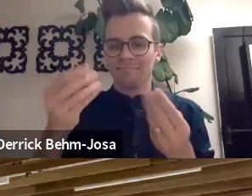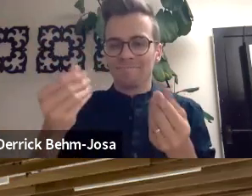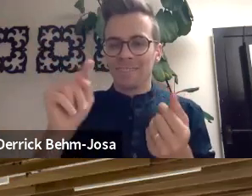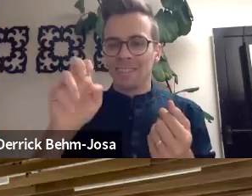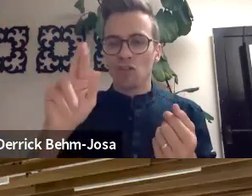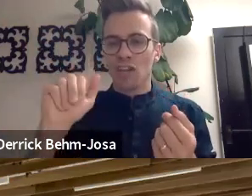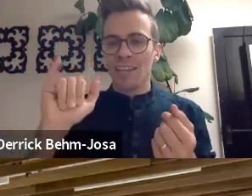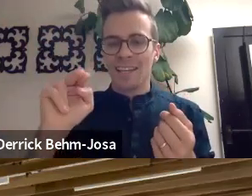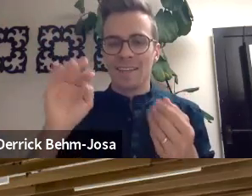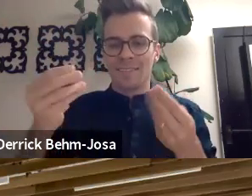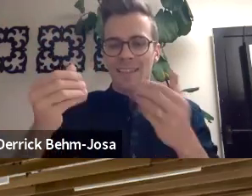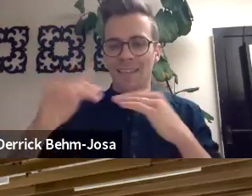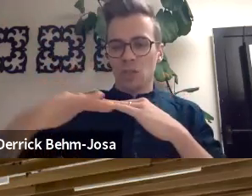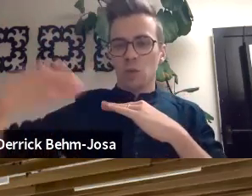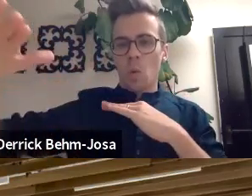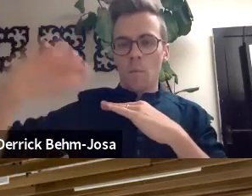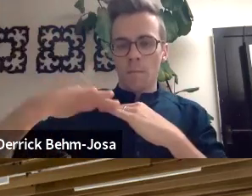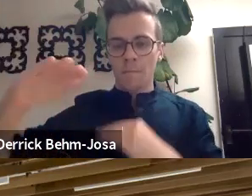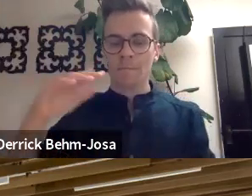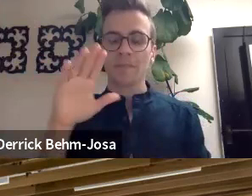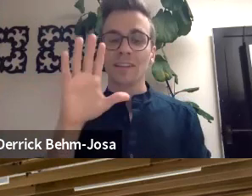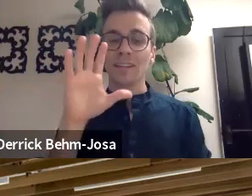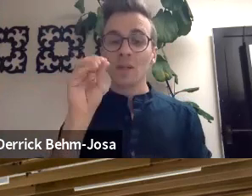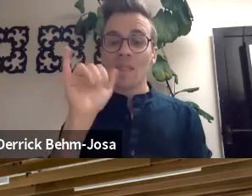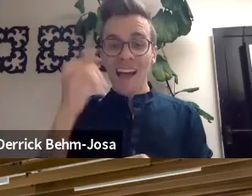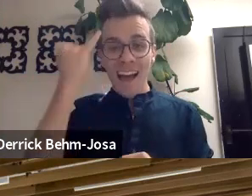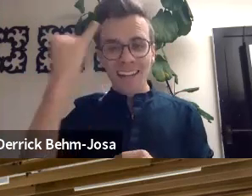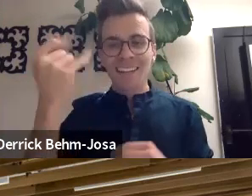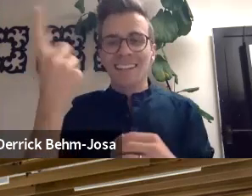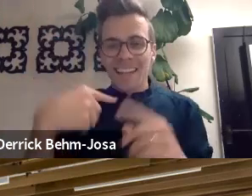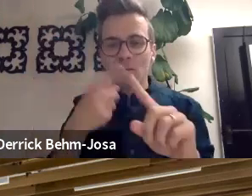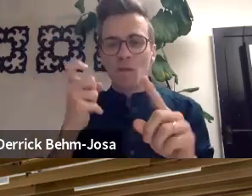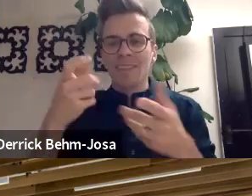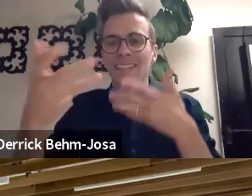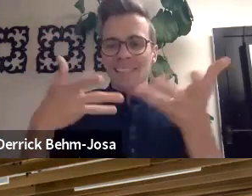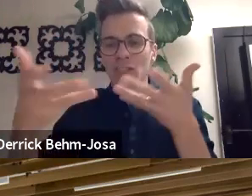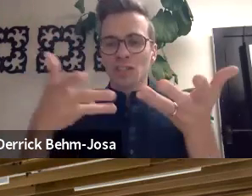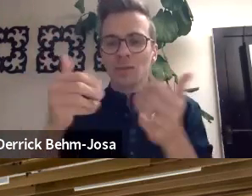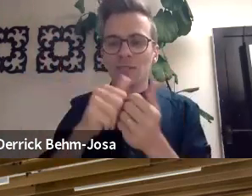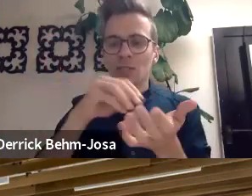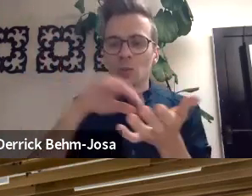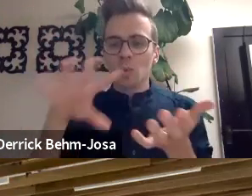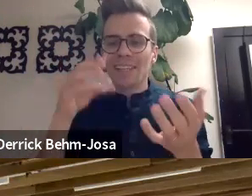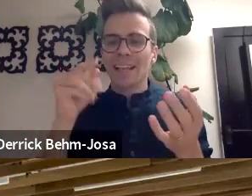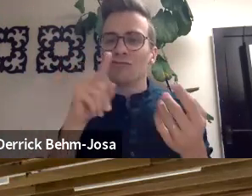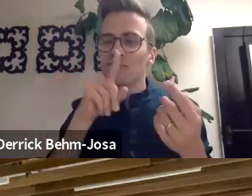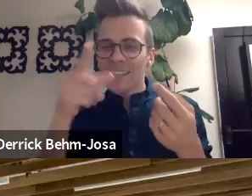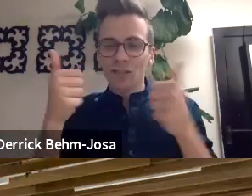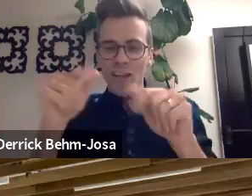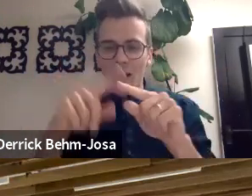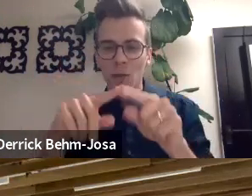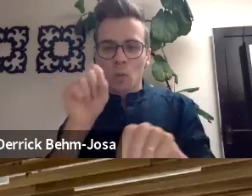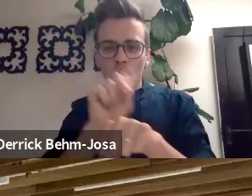do that is to leverage this tiered terrain. So that idea actually came from